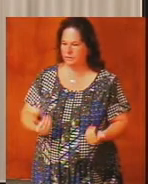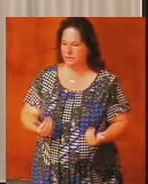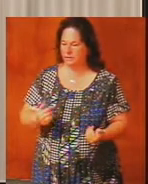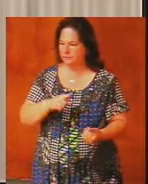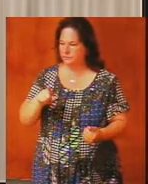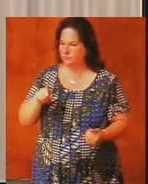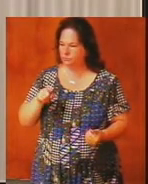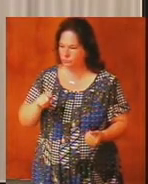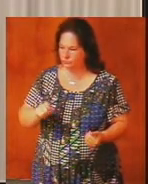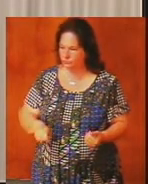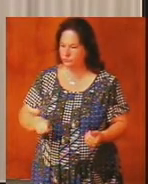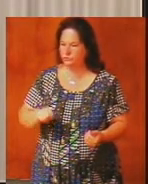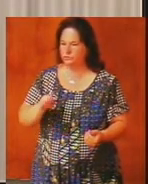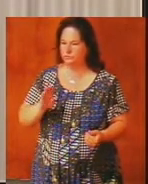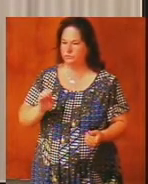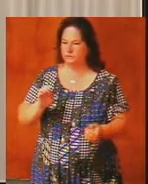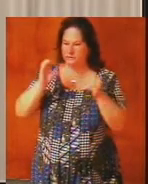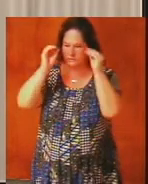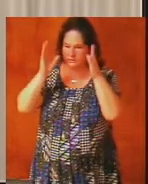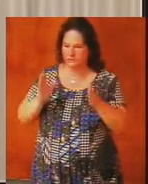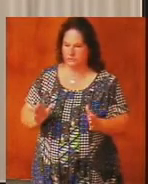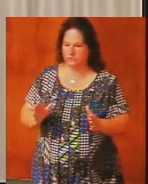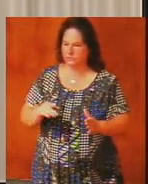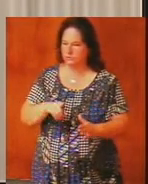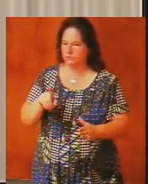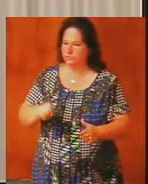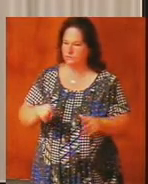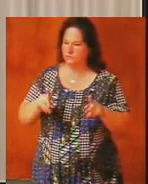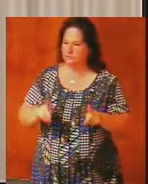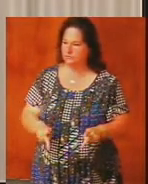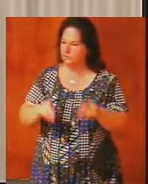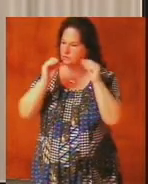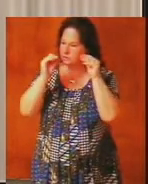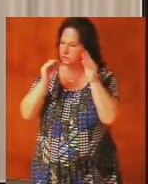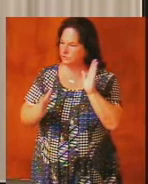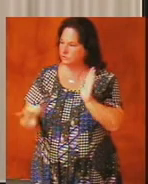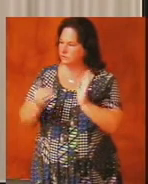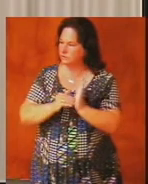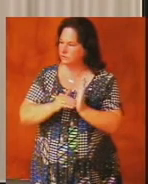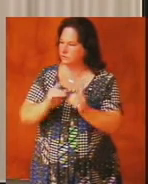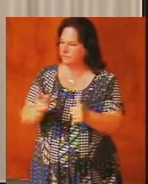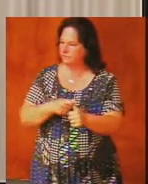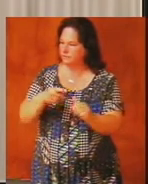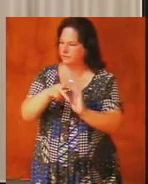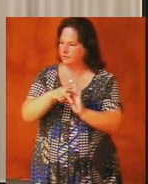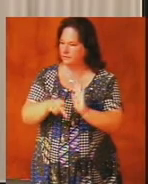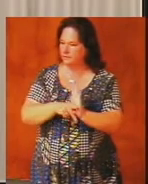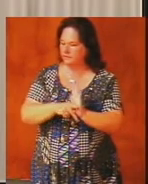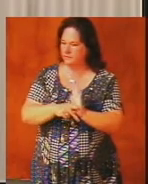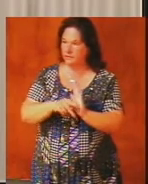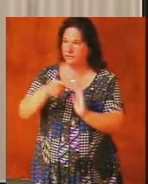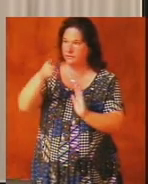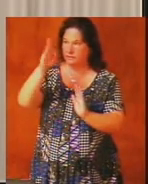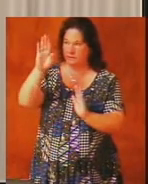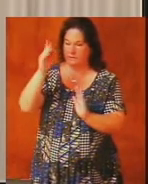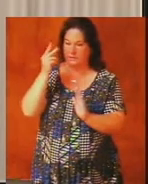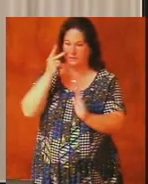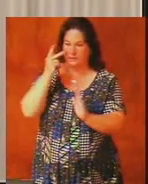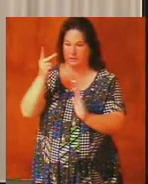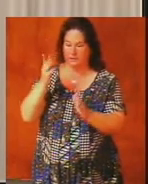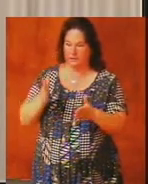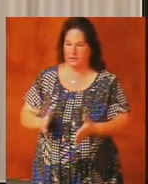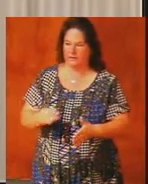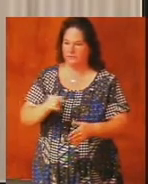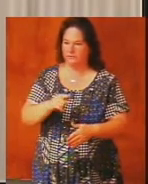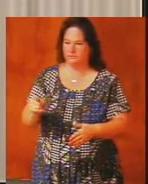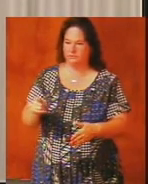be teachers, you need someone to teach you again the first principles of the oracles of God, and you have